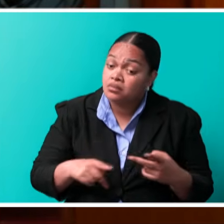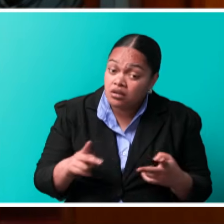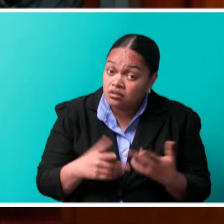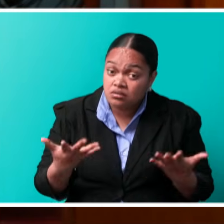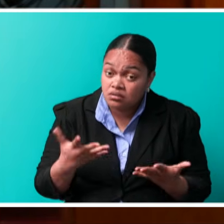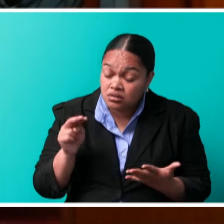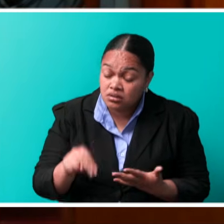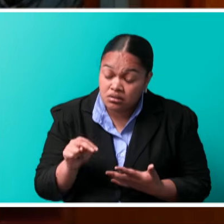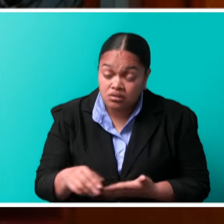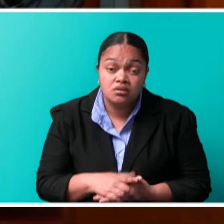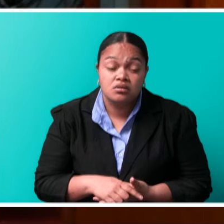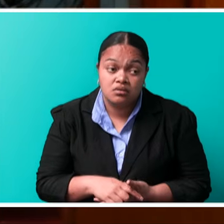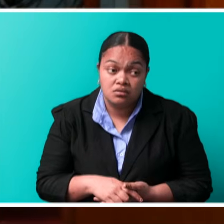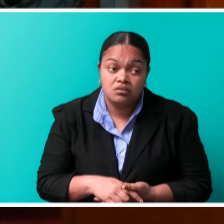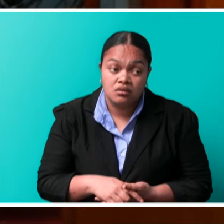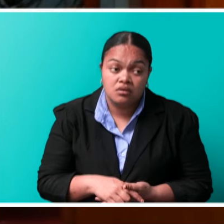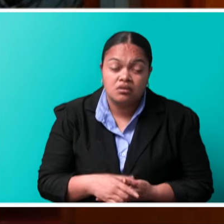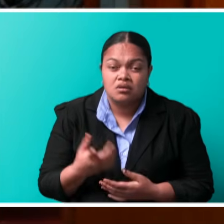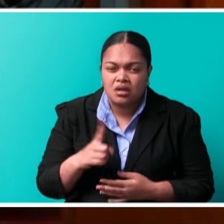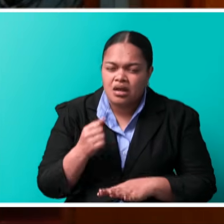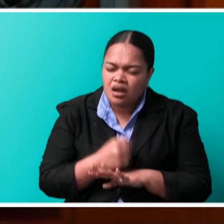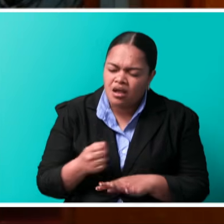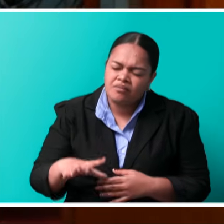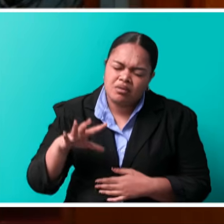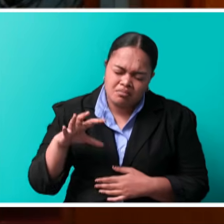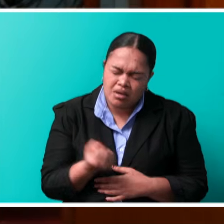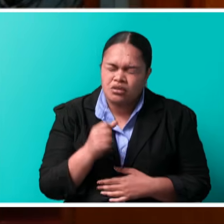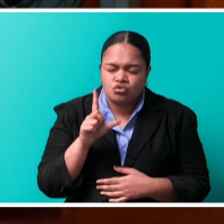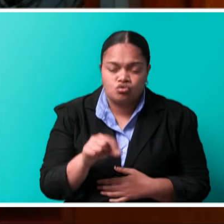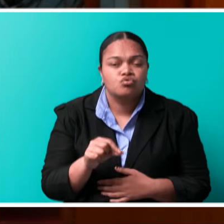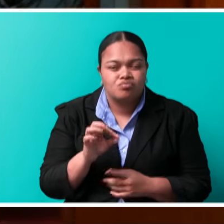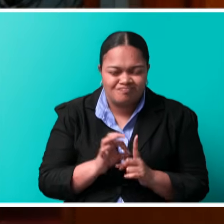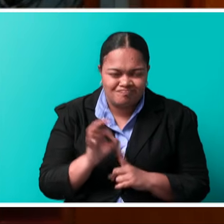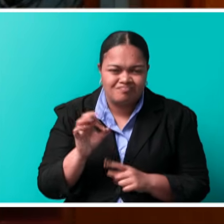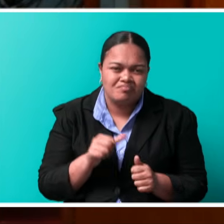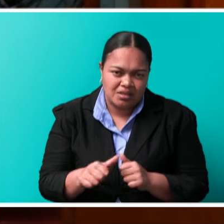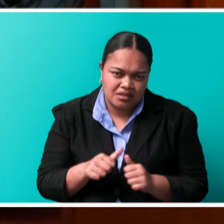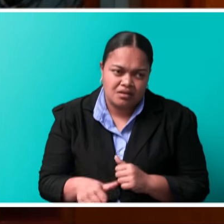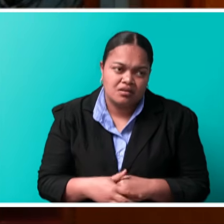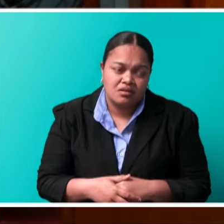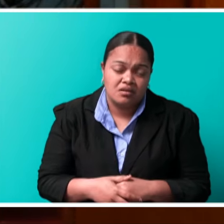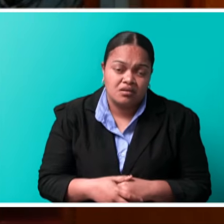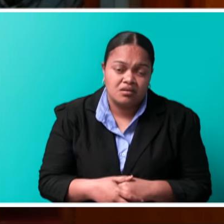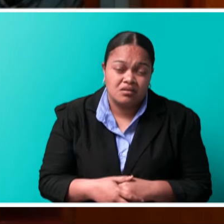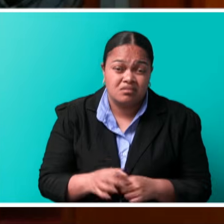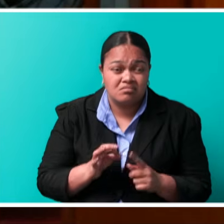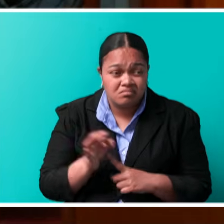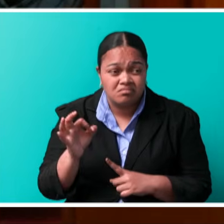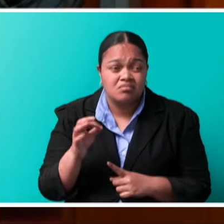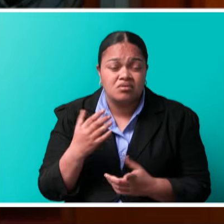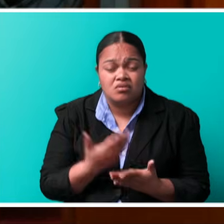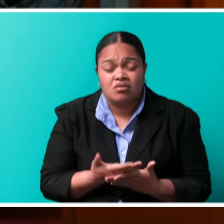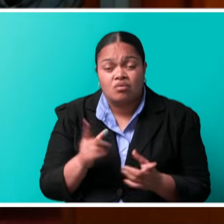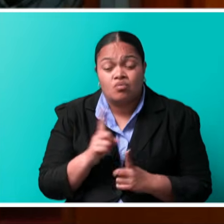reforms where government must do better. We always try and improve on what we